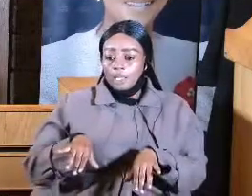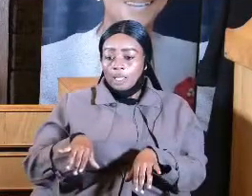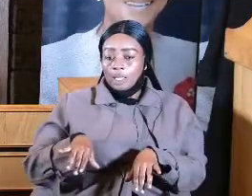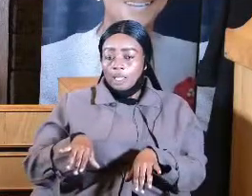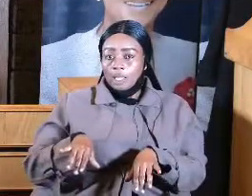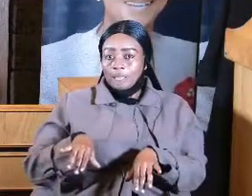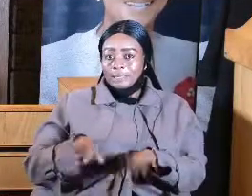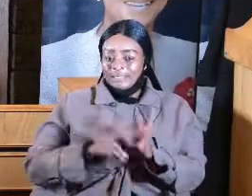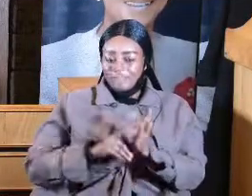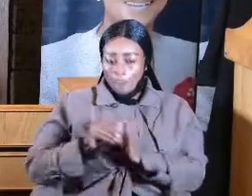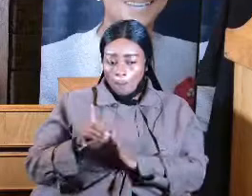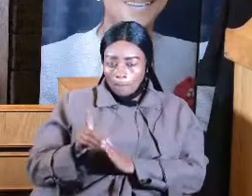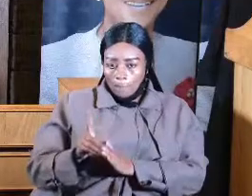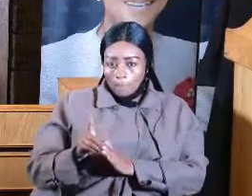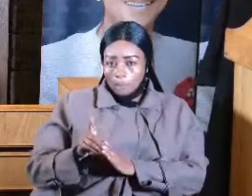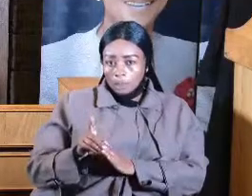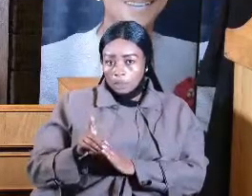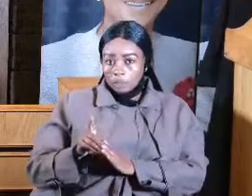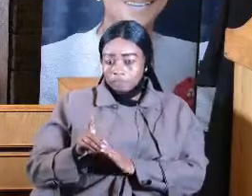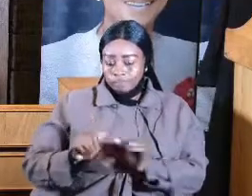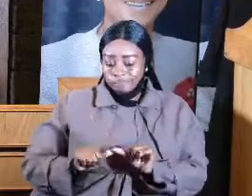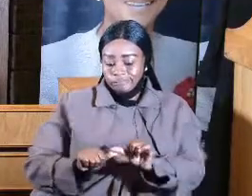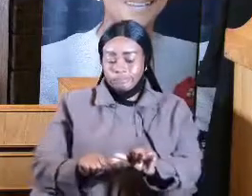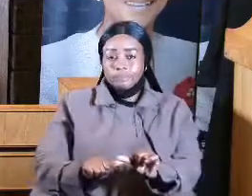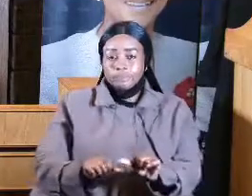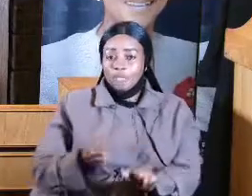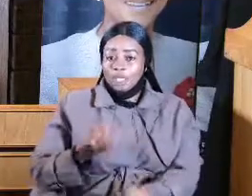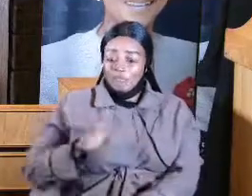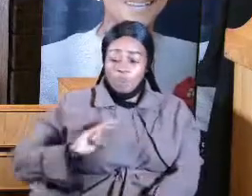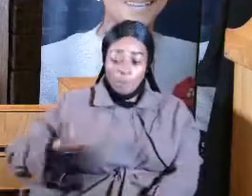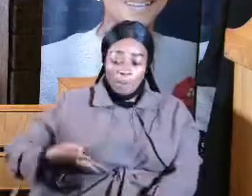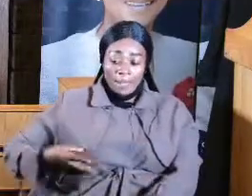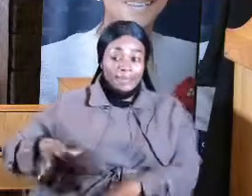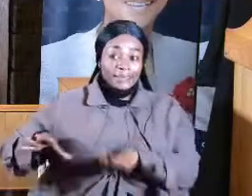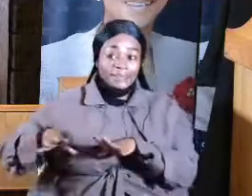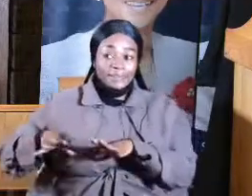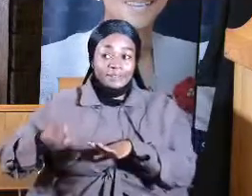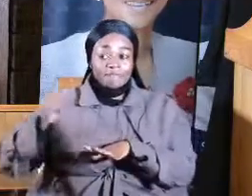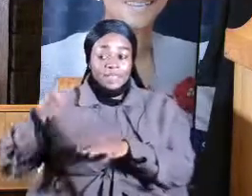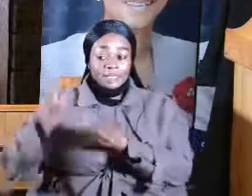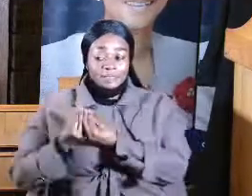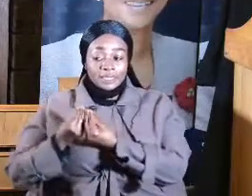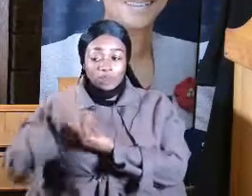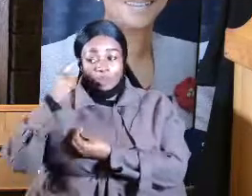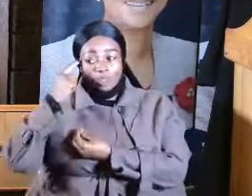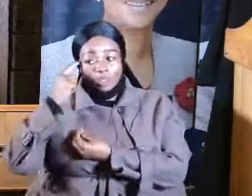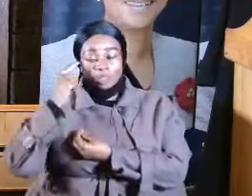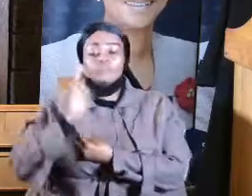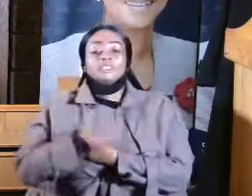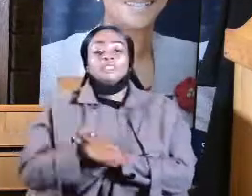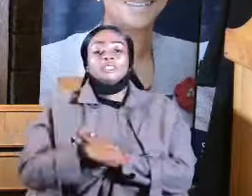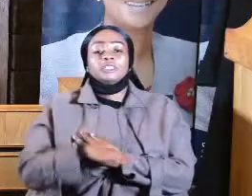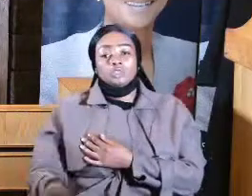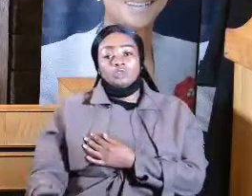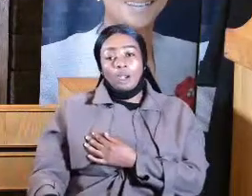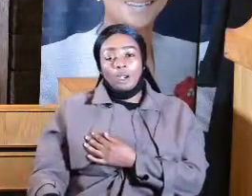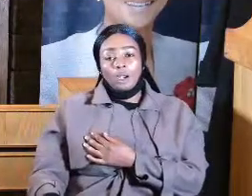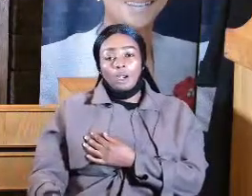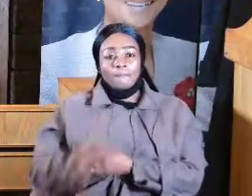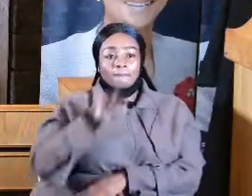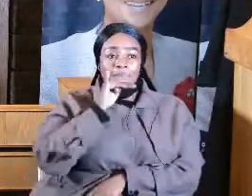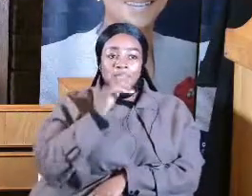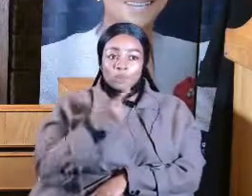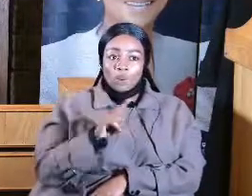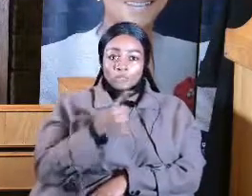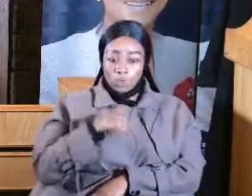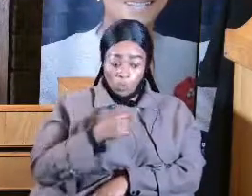sustainable developments. When a woman has money, the first thing that you think of is your children. Meaning that as